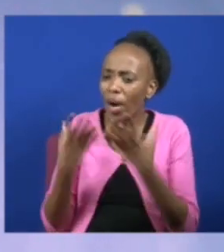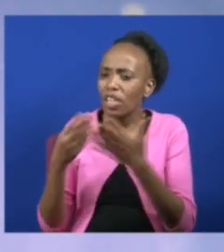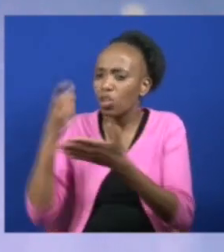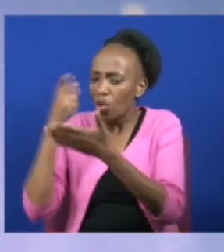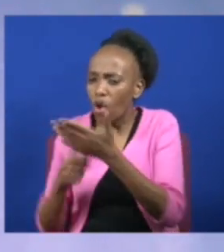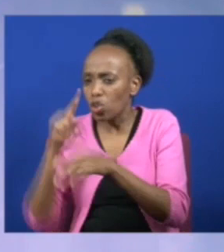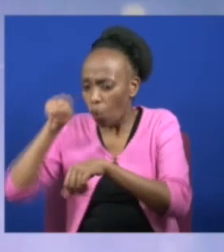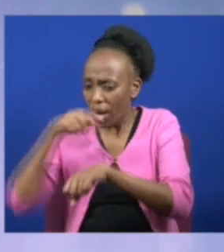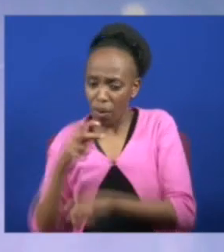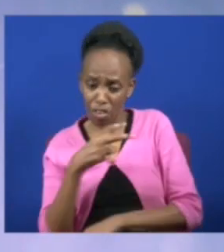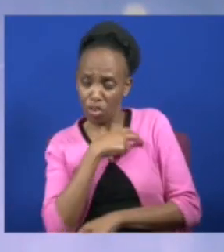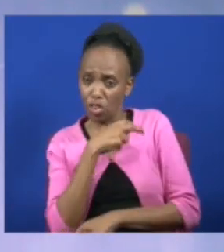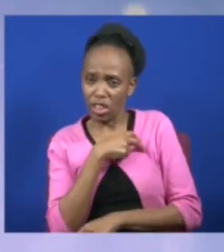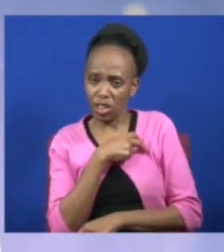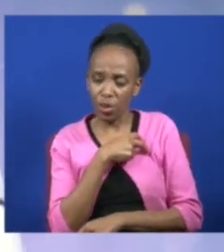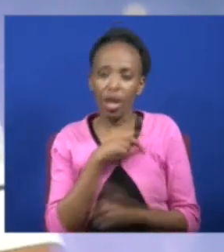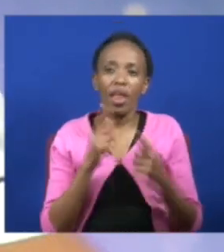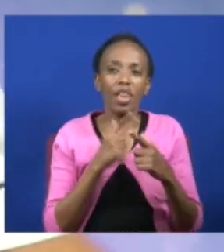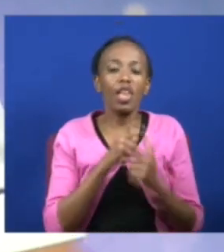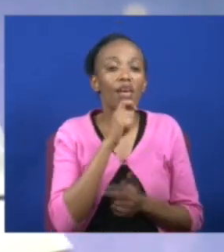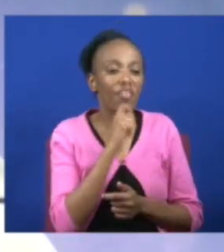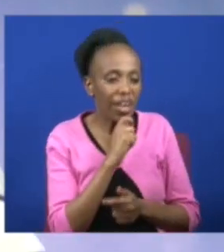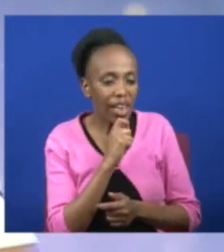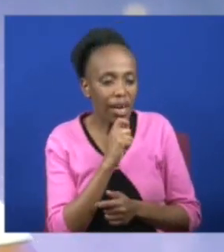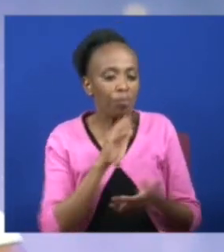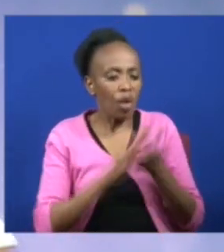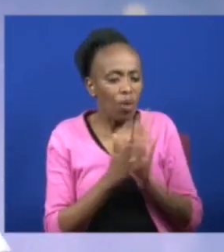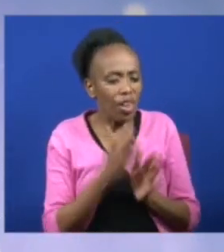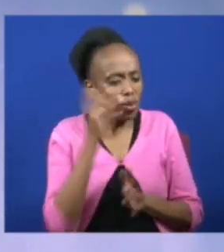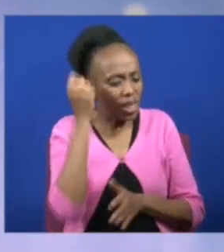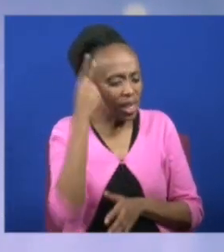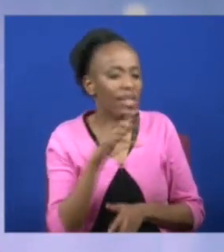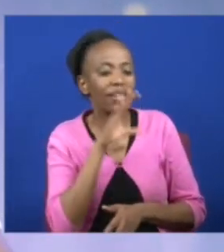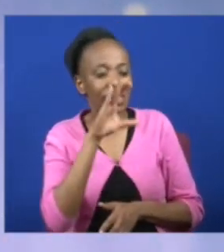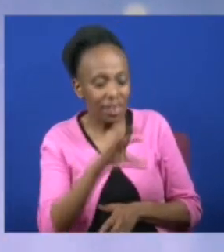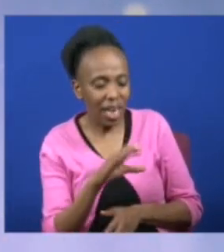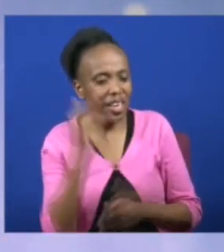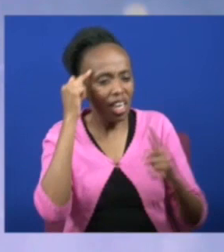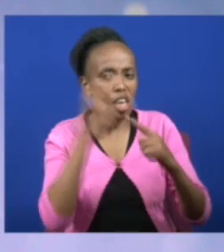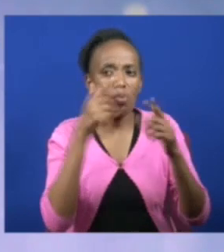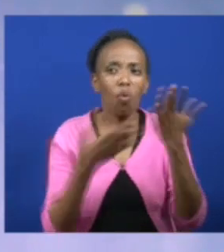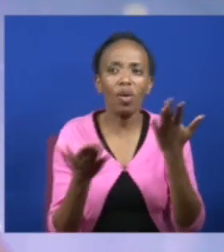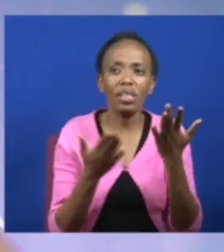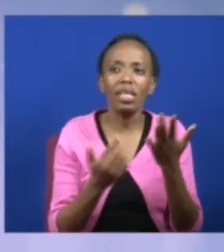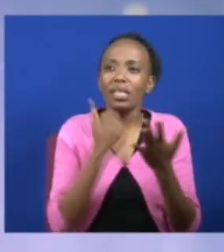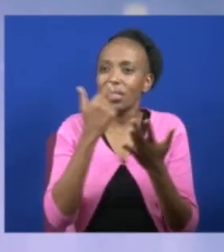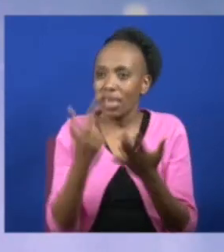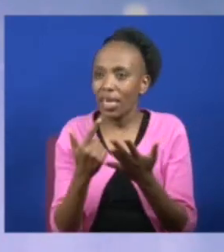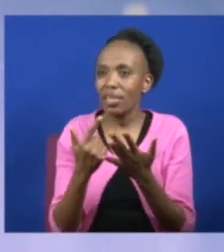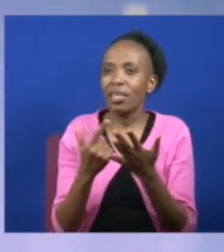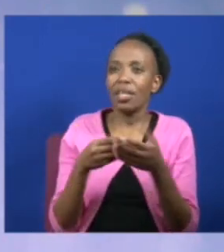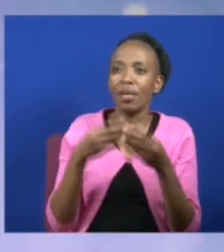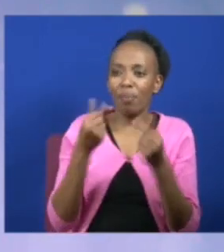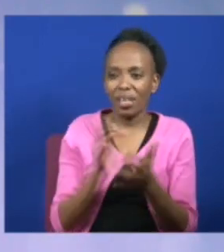hour?" And the father, without knowing what the boy was aiming at, told him the